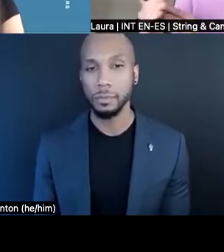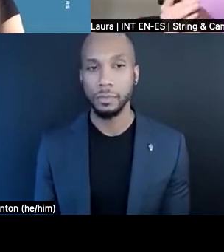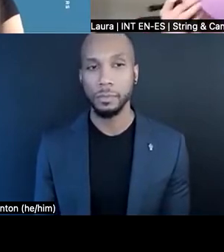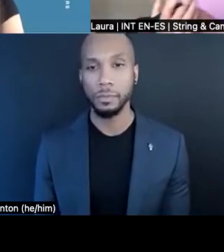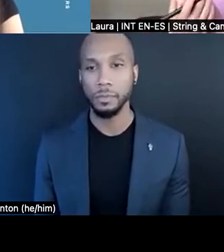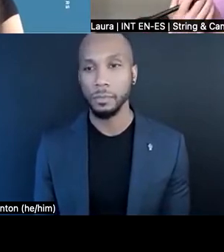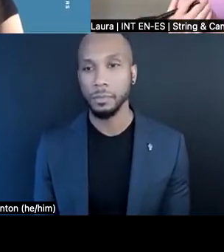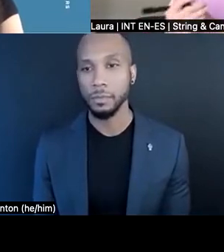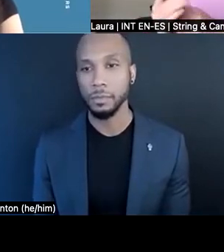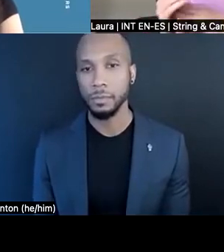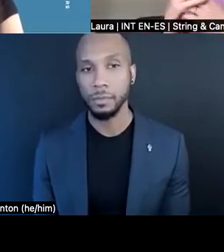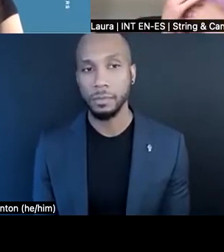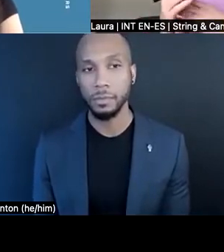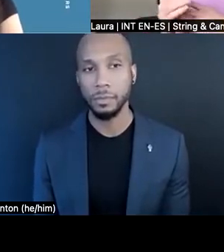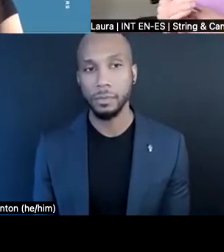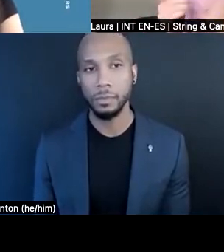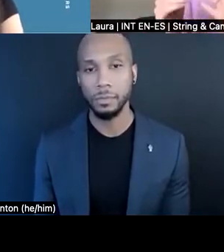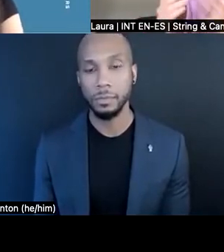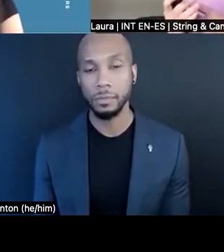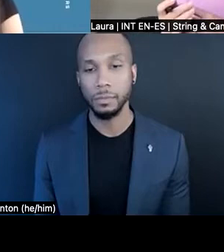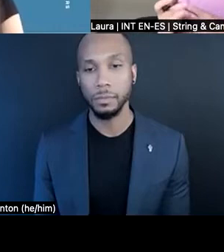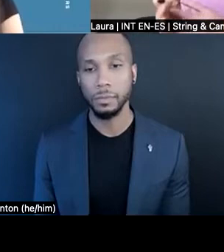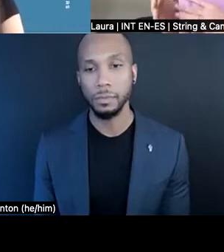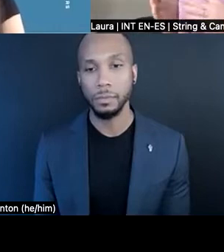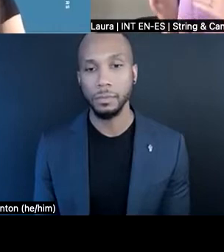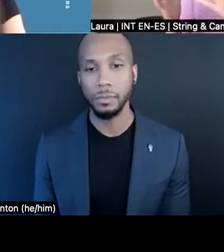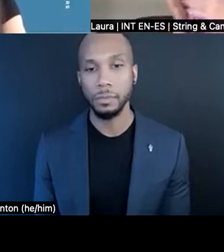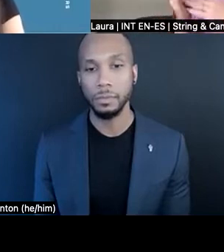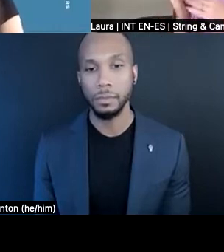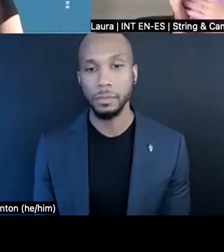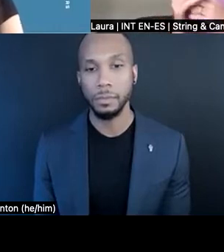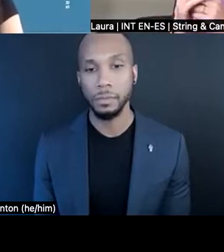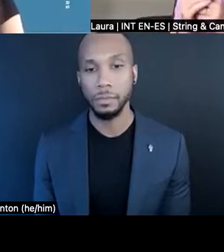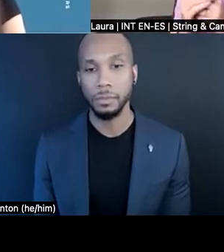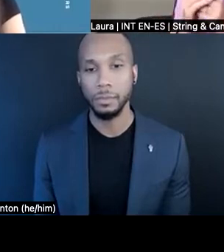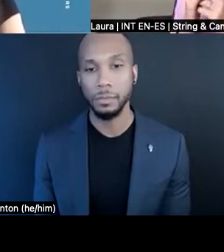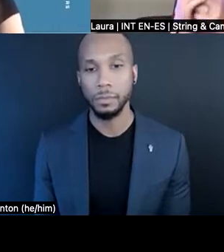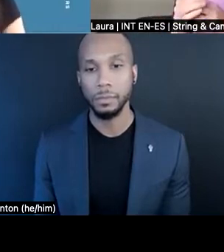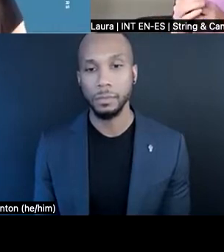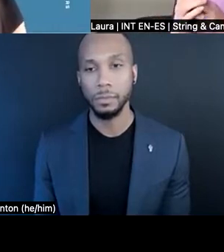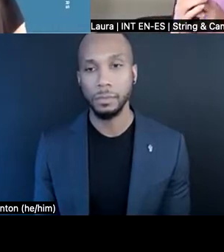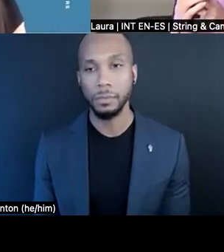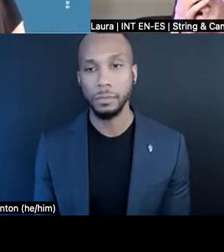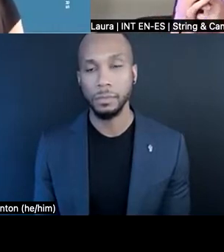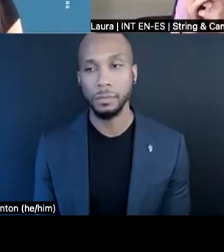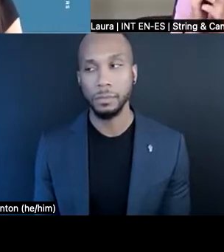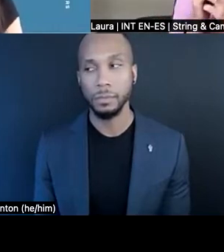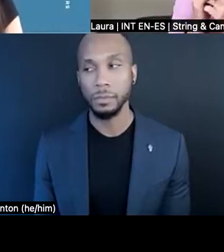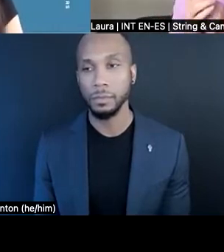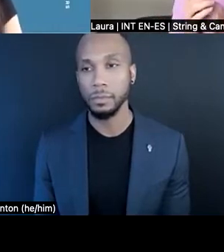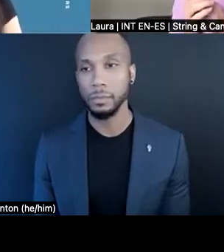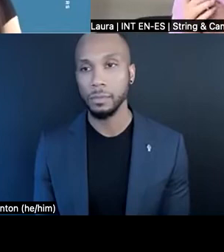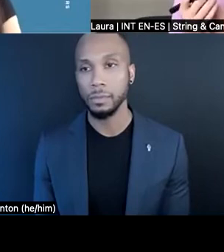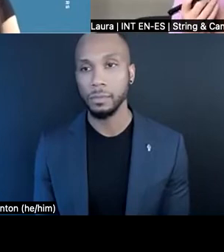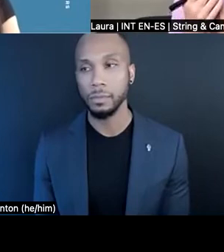Ese fue un saludo de mi idioma Comanche. Soy ciudadana del pueblo Comanche y